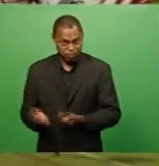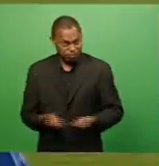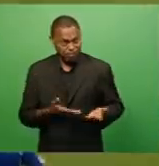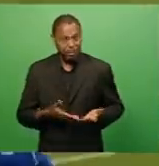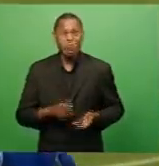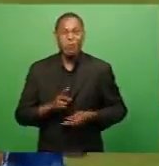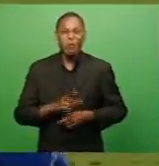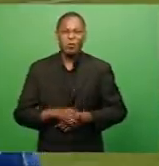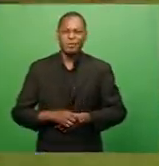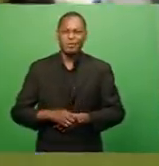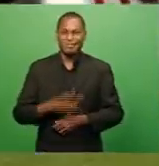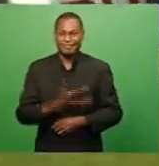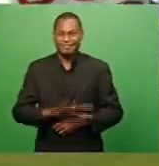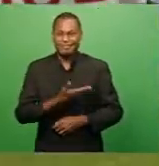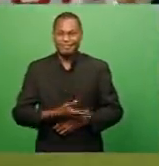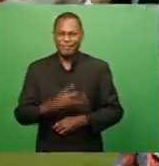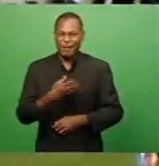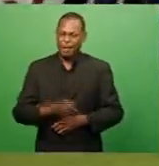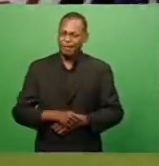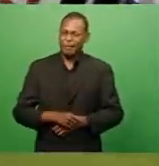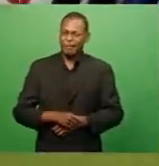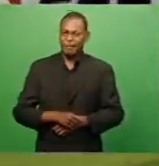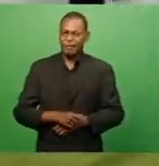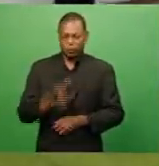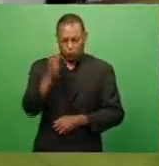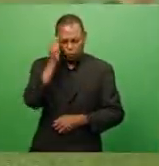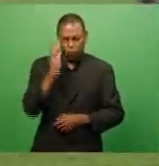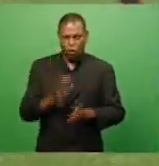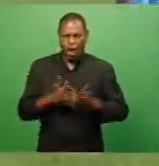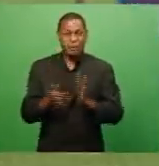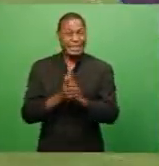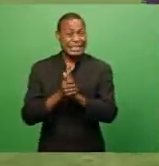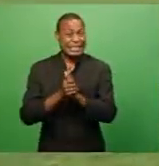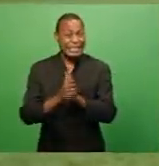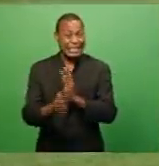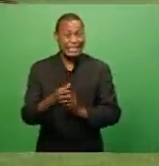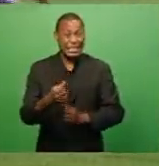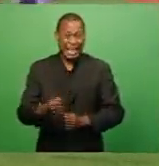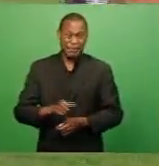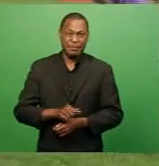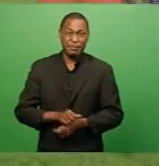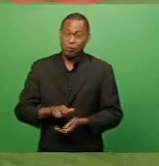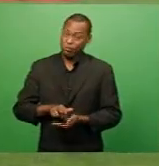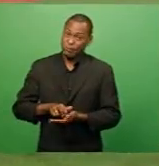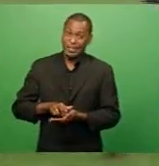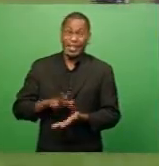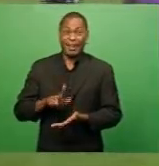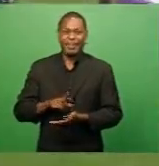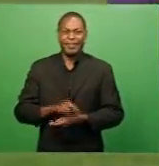the forwards can master how to retain the ball during kickoffs, they will be unstoppable.